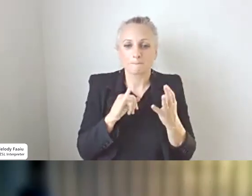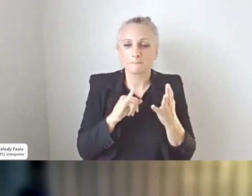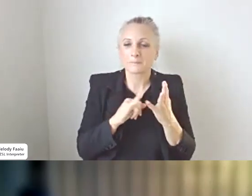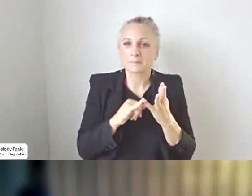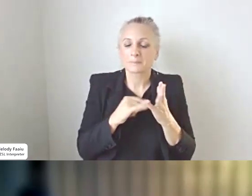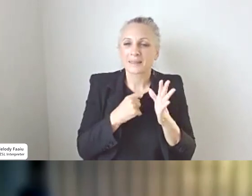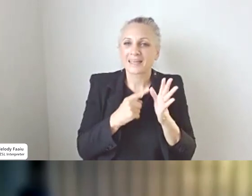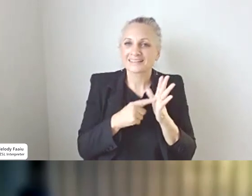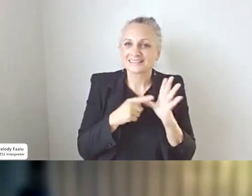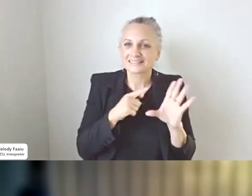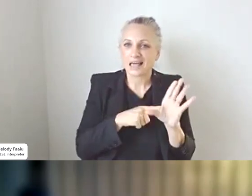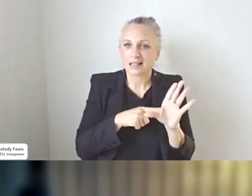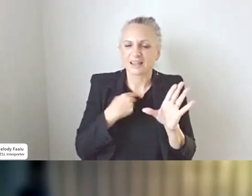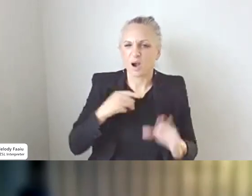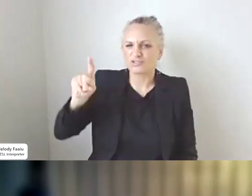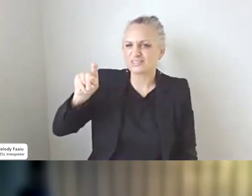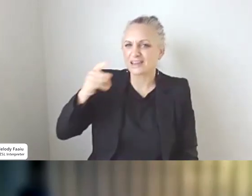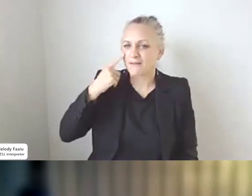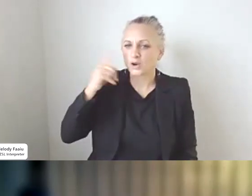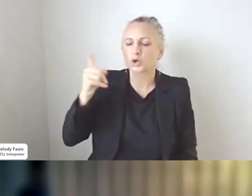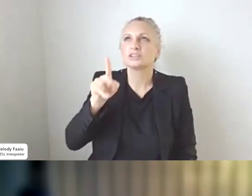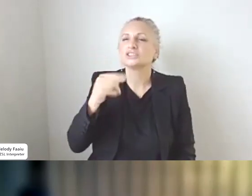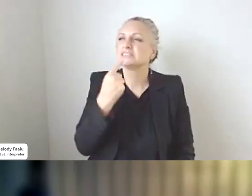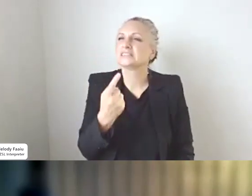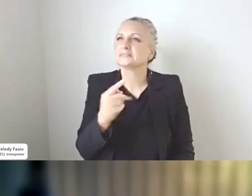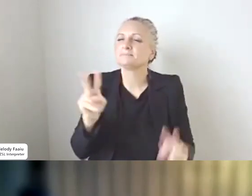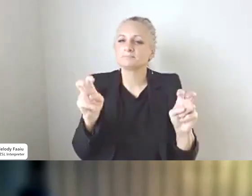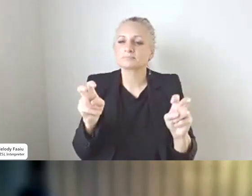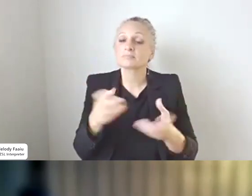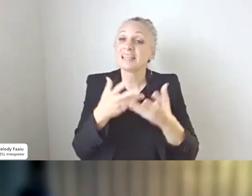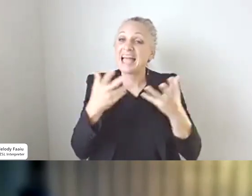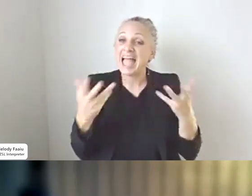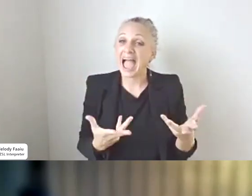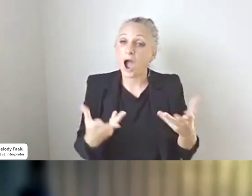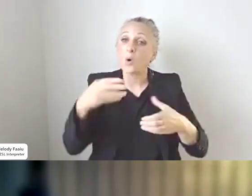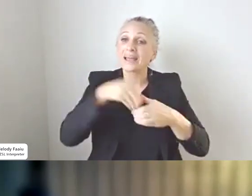just saying, how is inclusion measured?